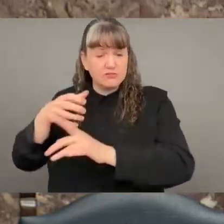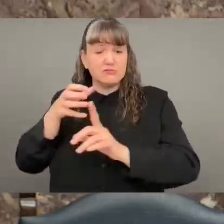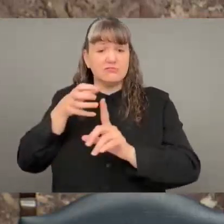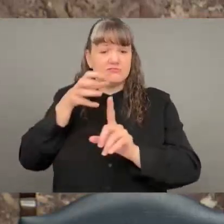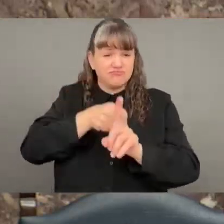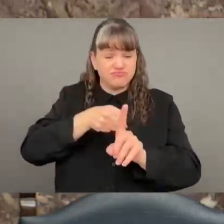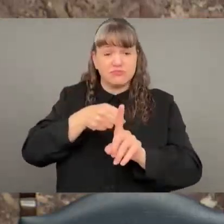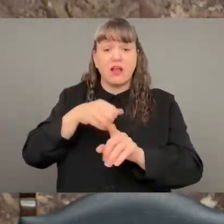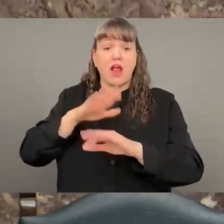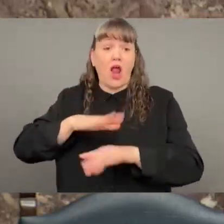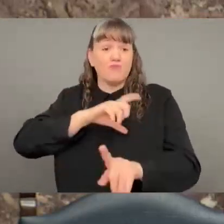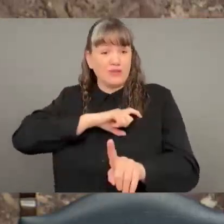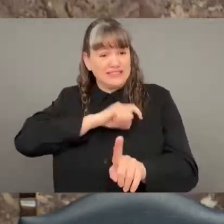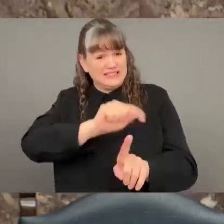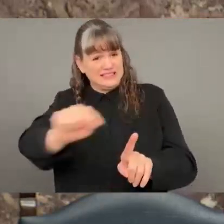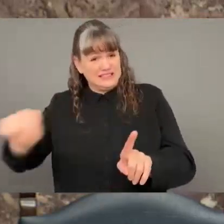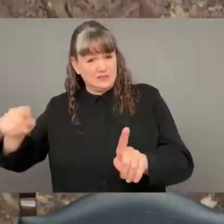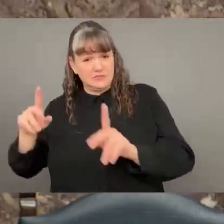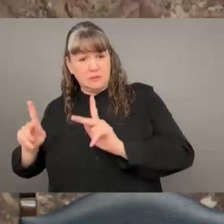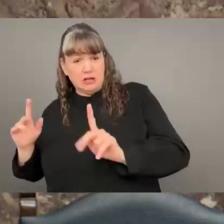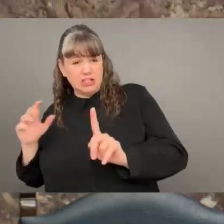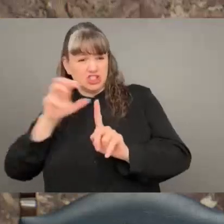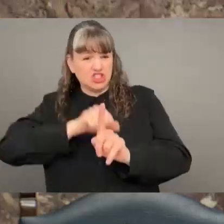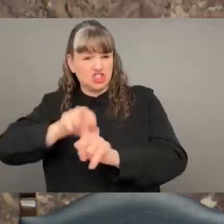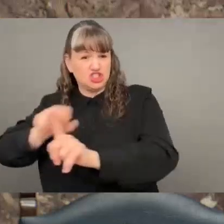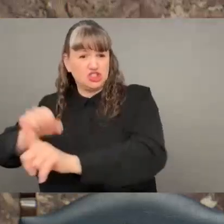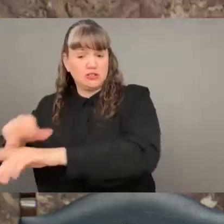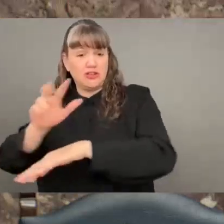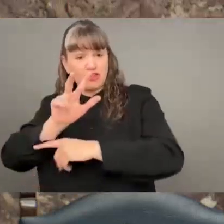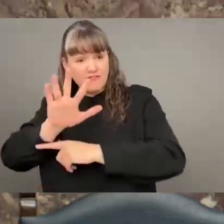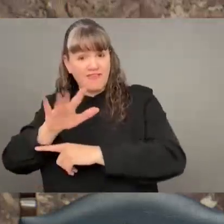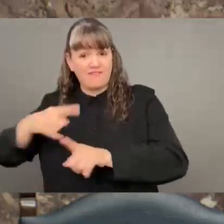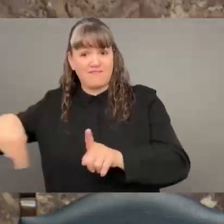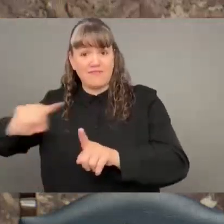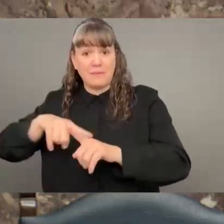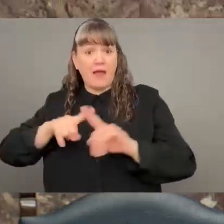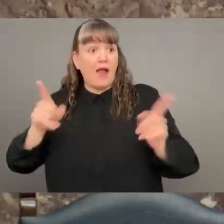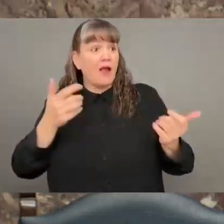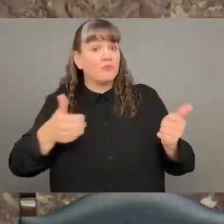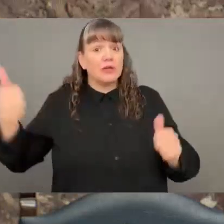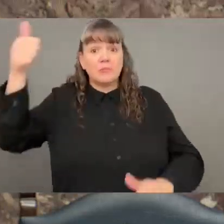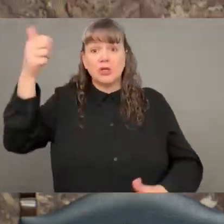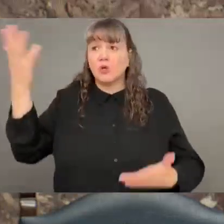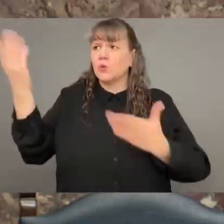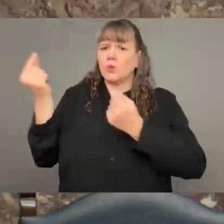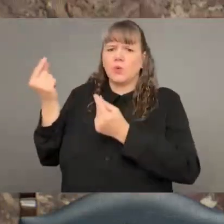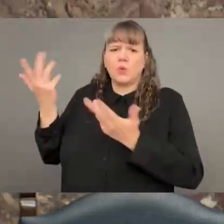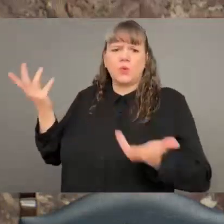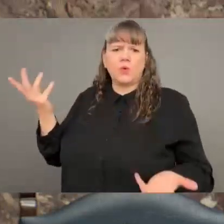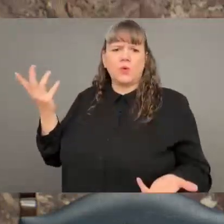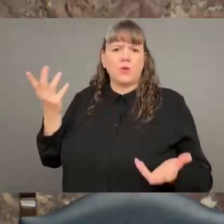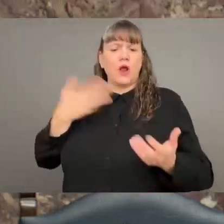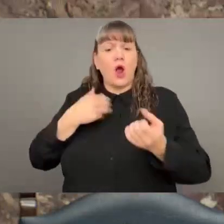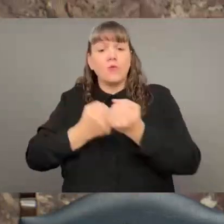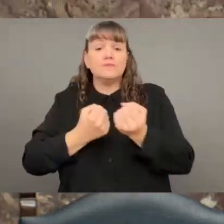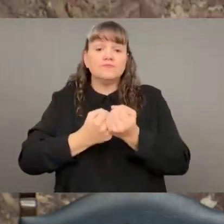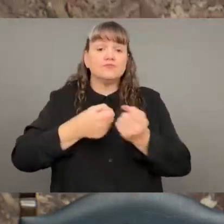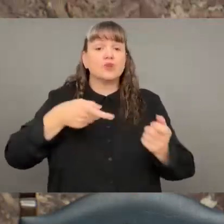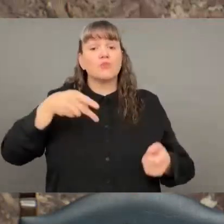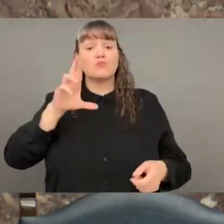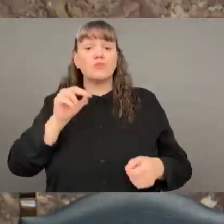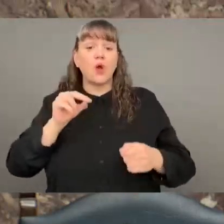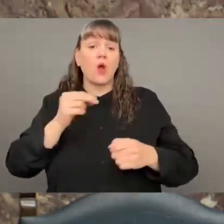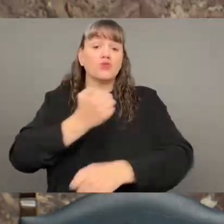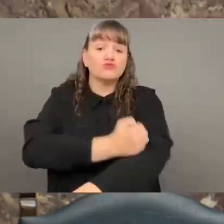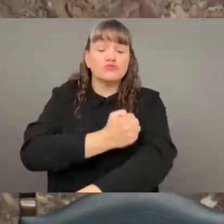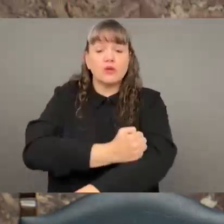that actively work against them. So my question, Mr. Speaker, is how can British Columbians feel safe when